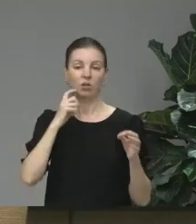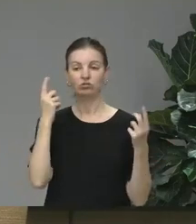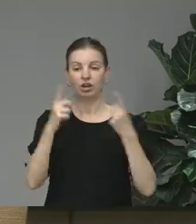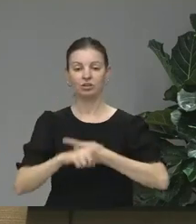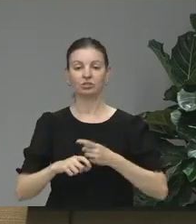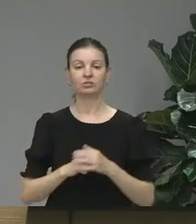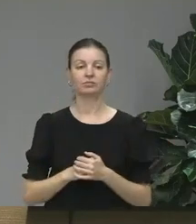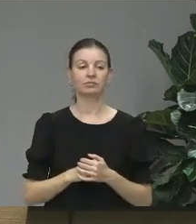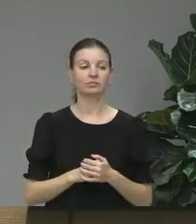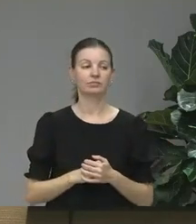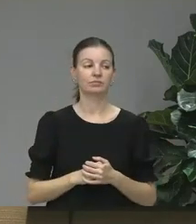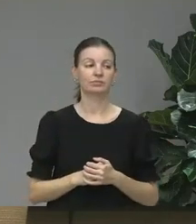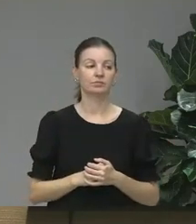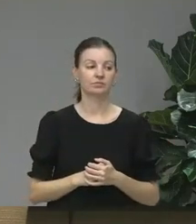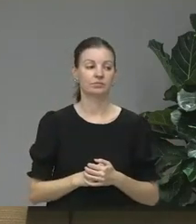And finally,